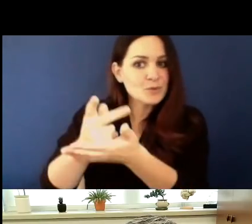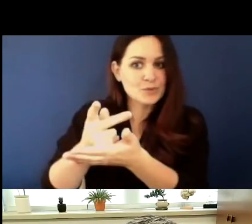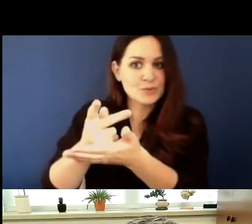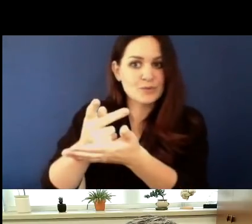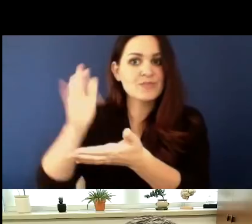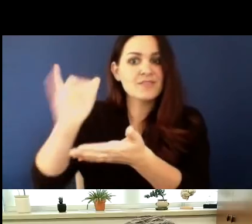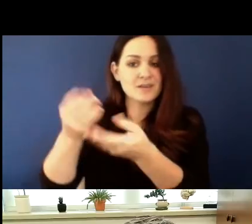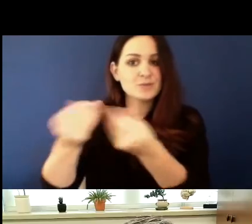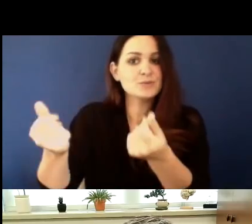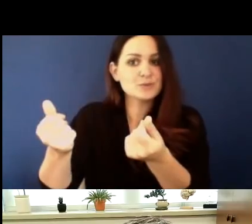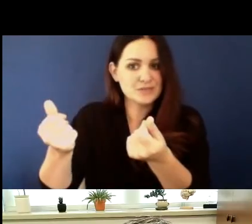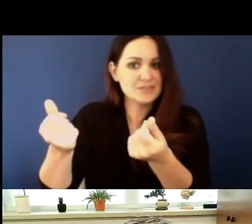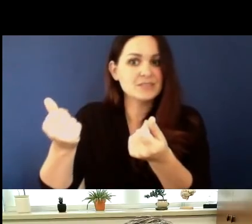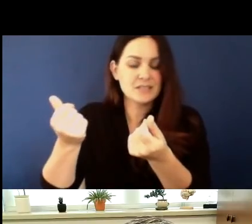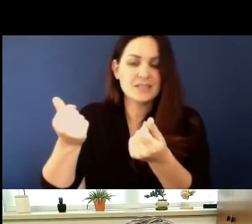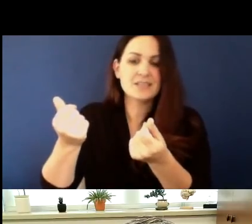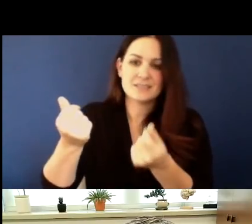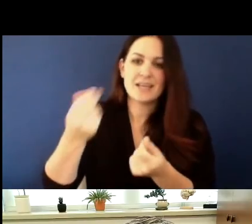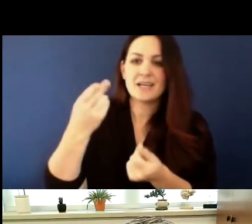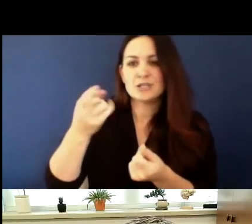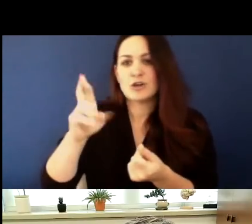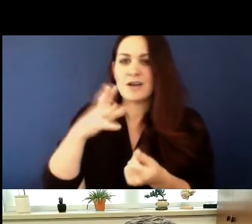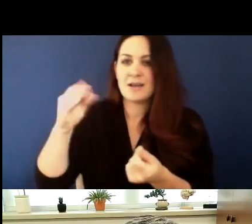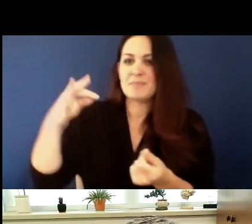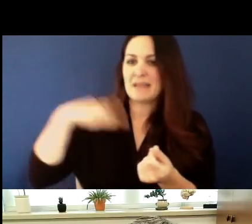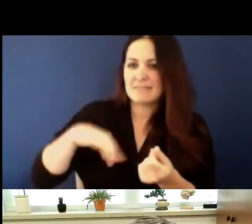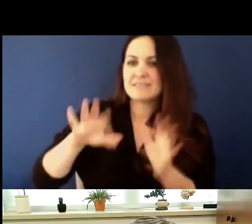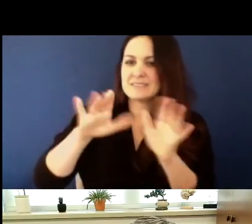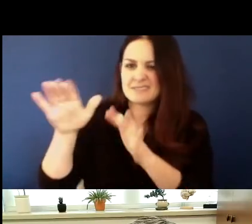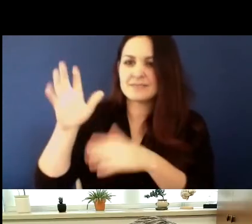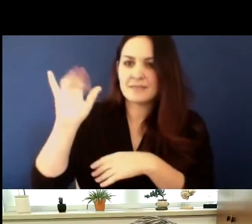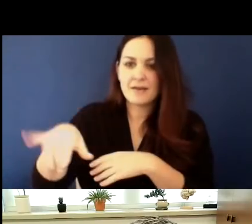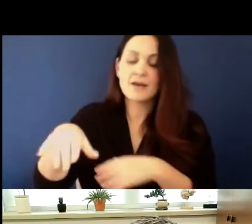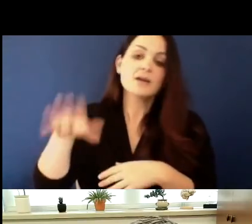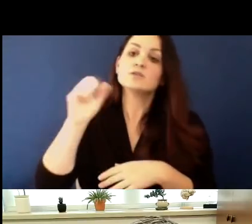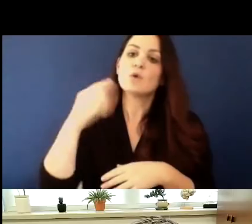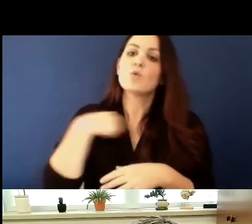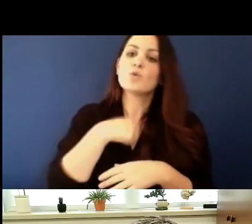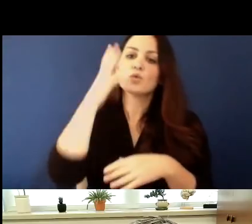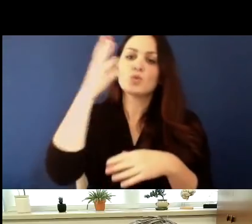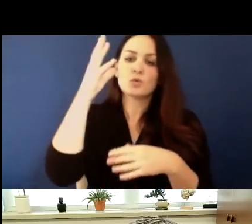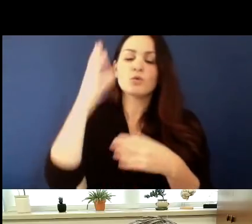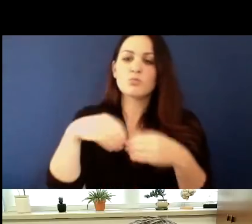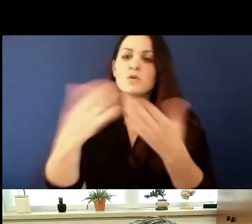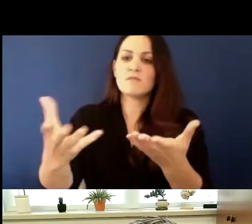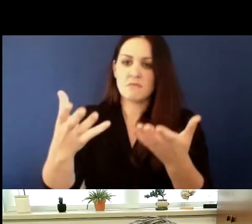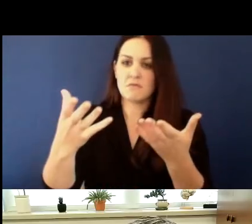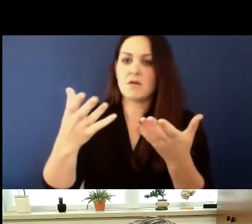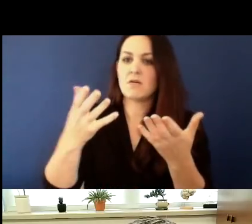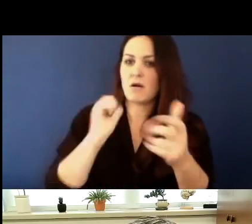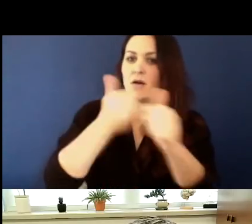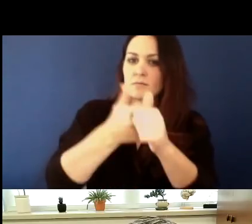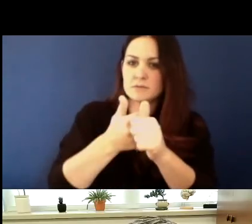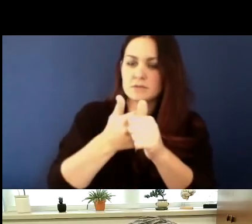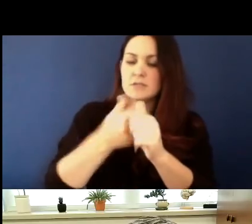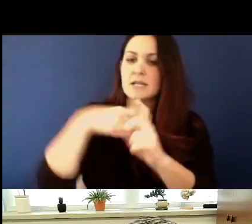to do with human resources and benefits issues. So we look forward to providing an update during next month's town hall regarding